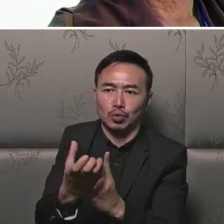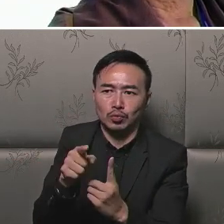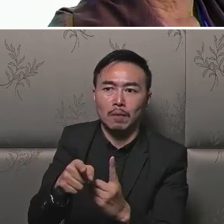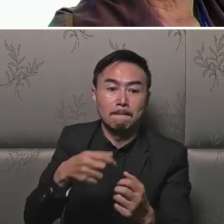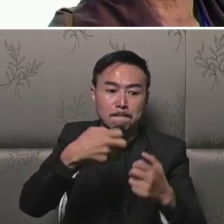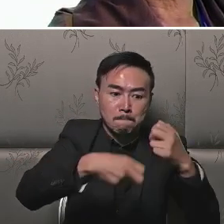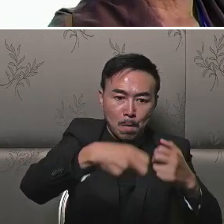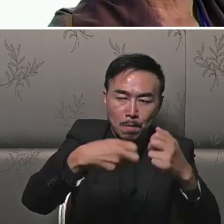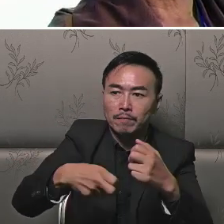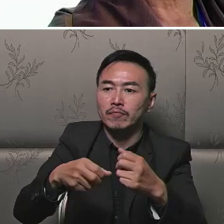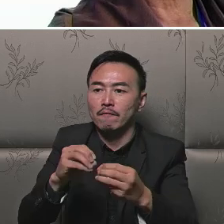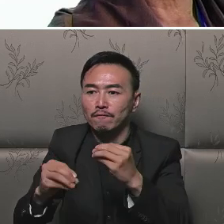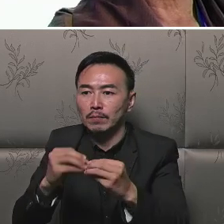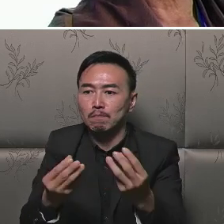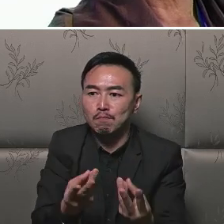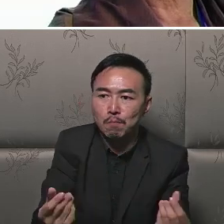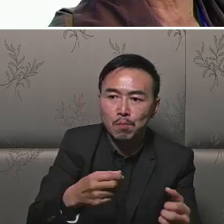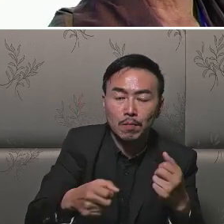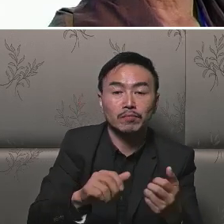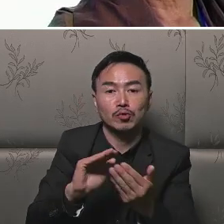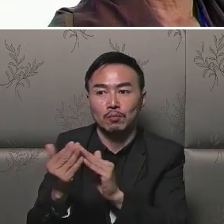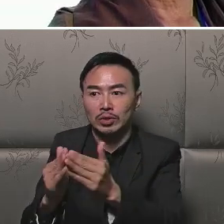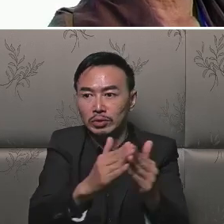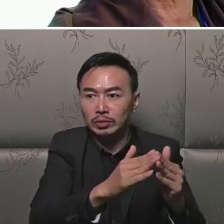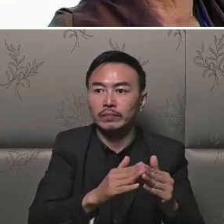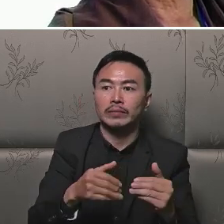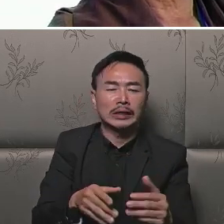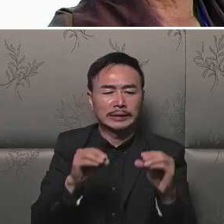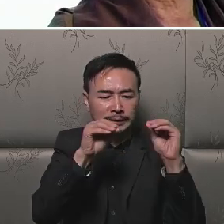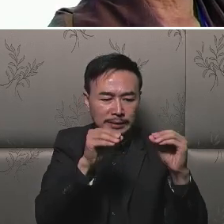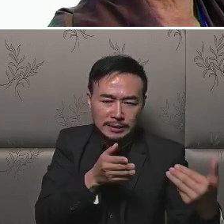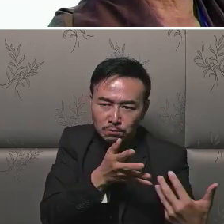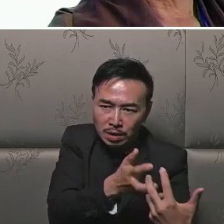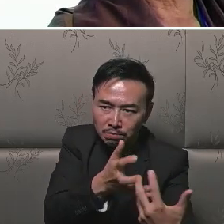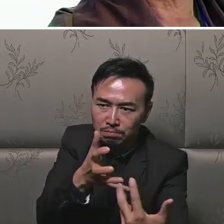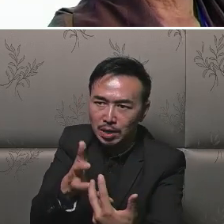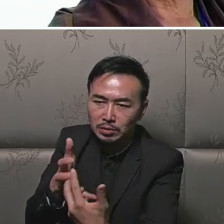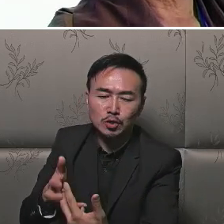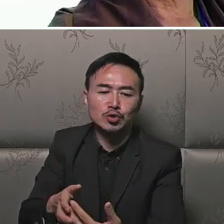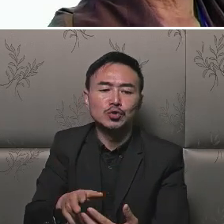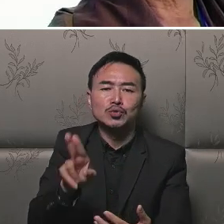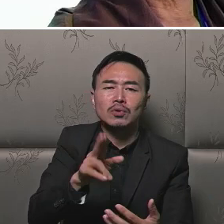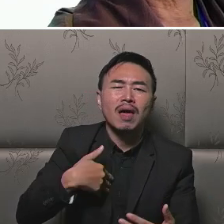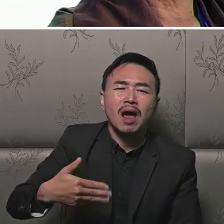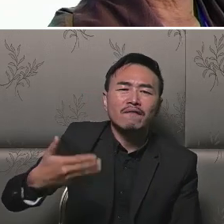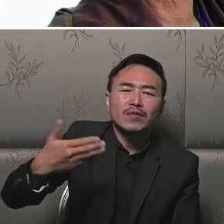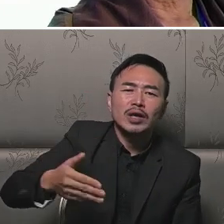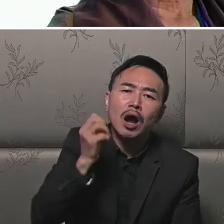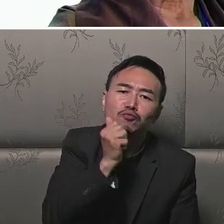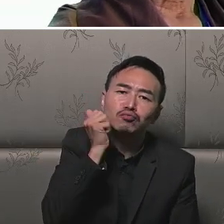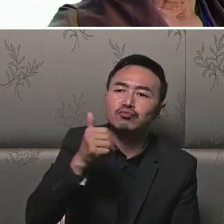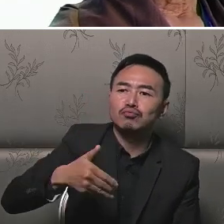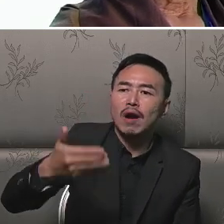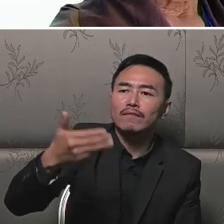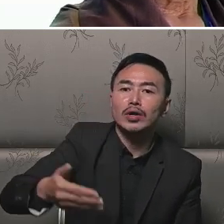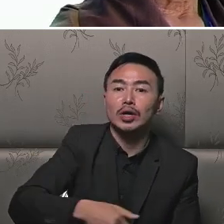a very young program that we are piloting in my school's district. We have just launched it in the